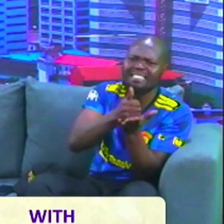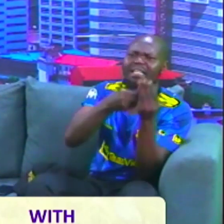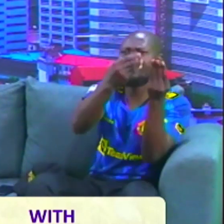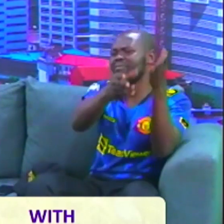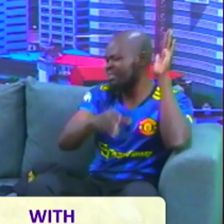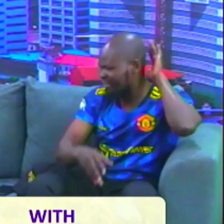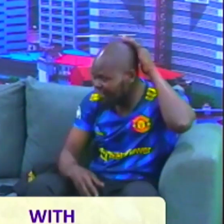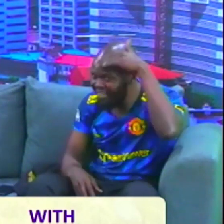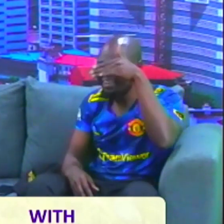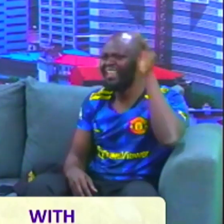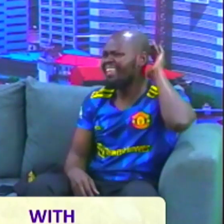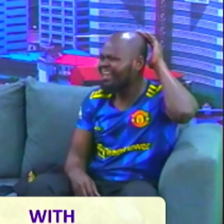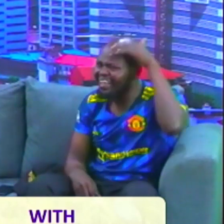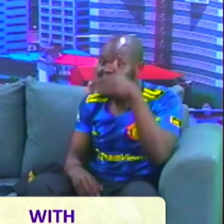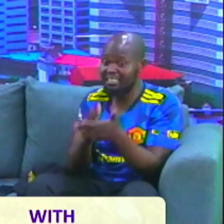flexible,